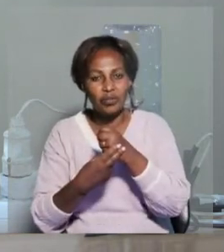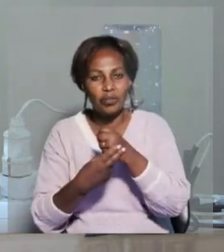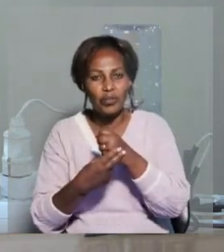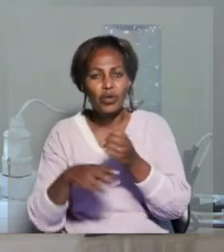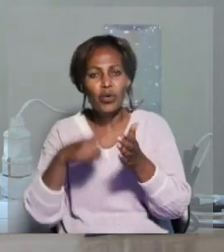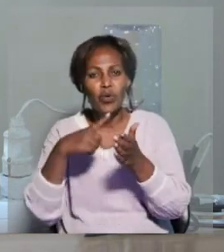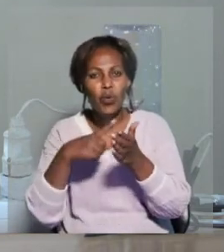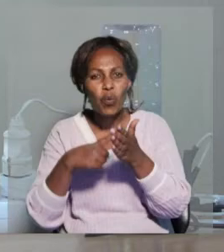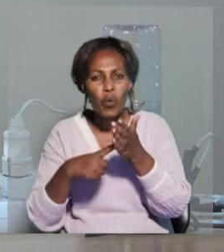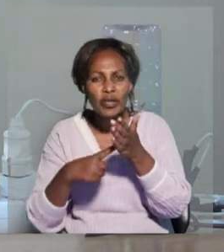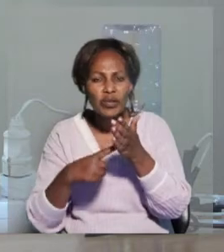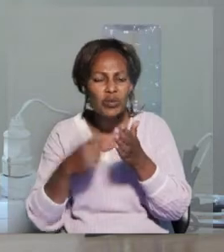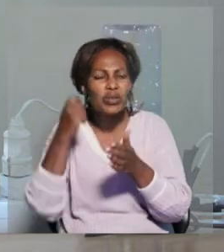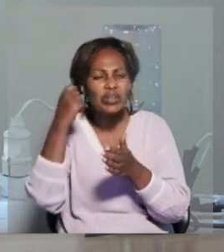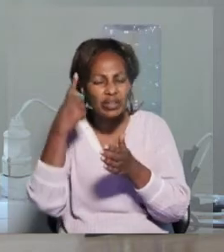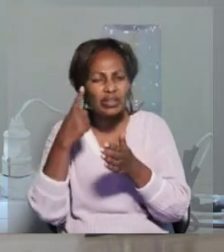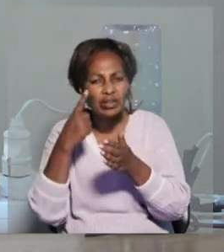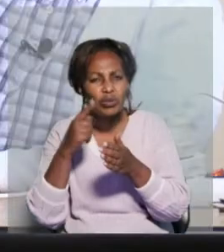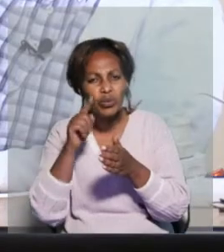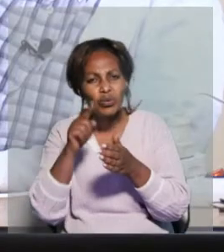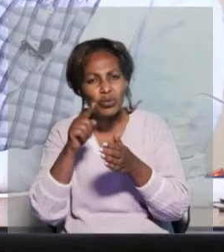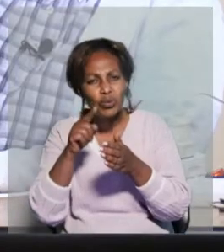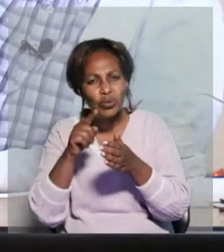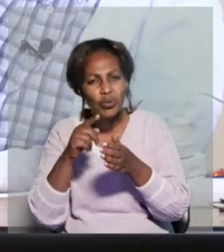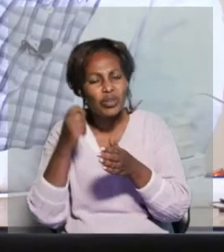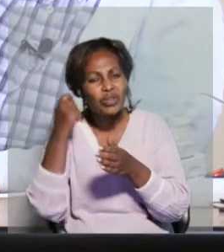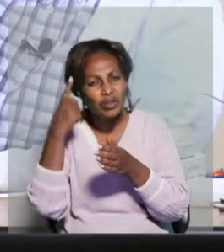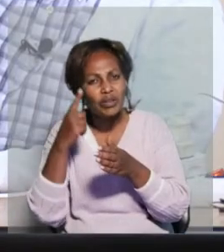What do you understand by energy saving?